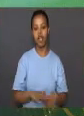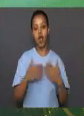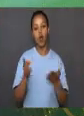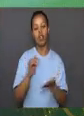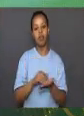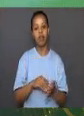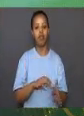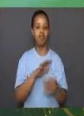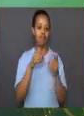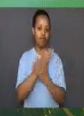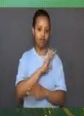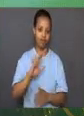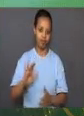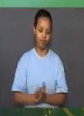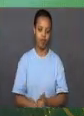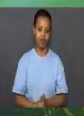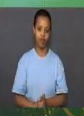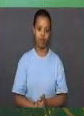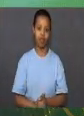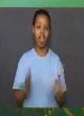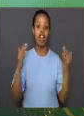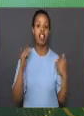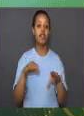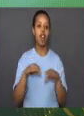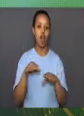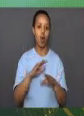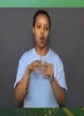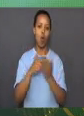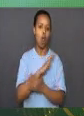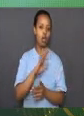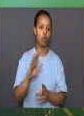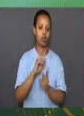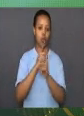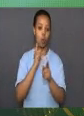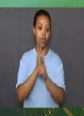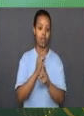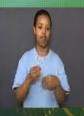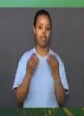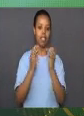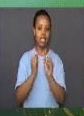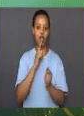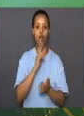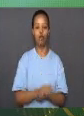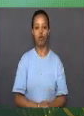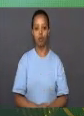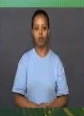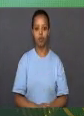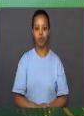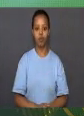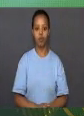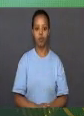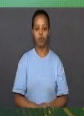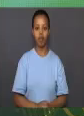Welcome back, everyone. I hope you all were able to define these terms.